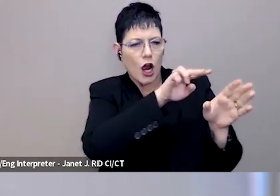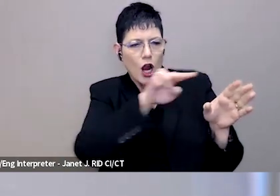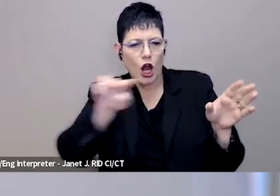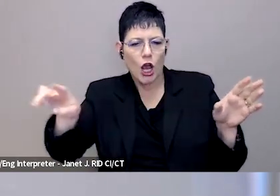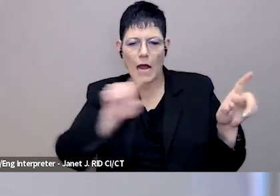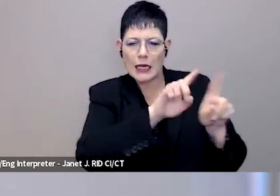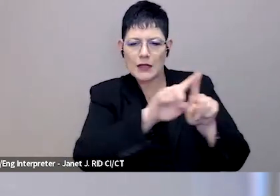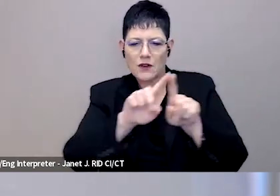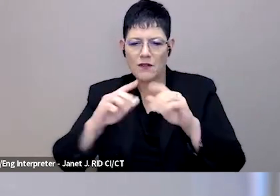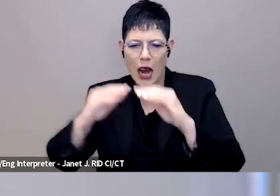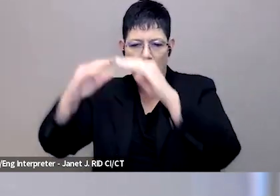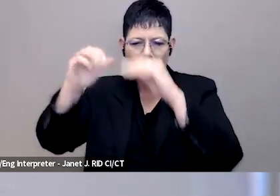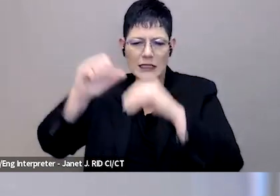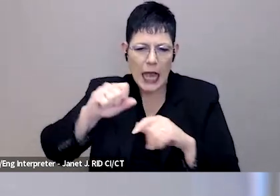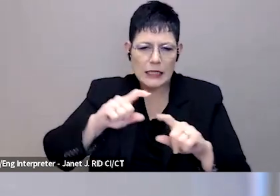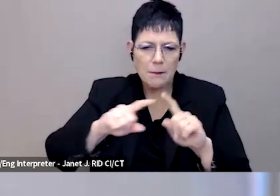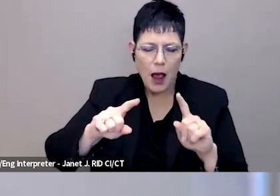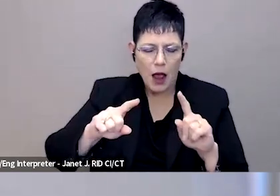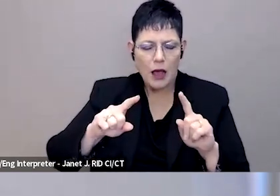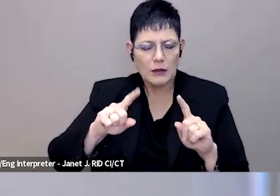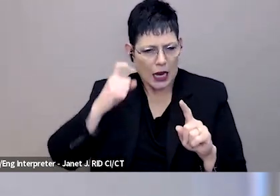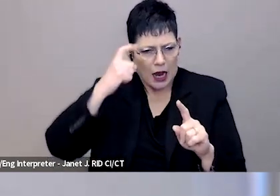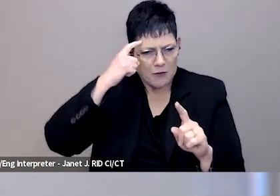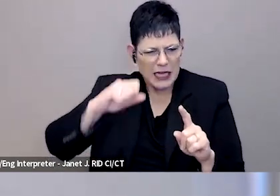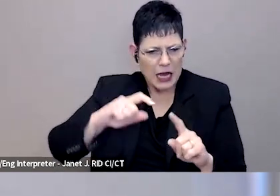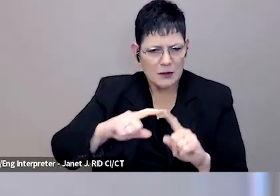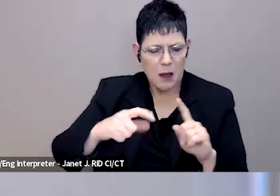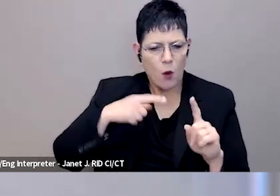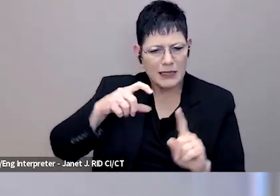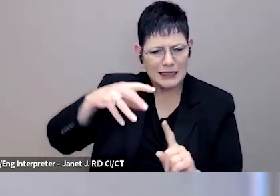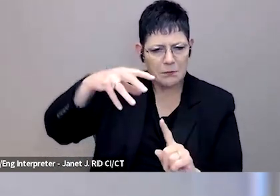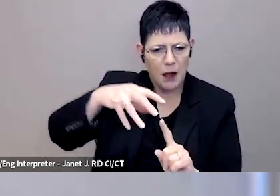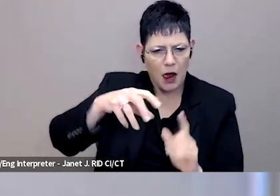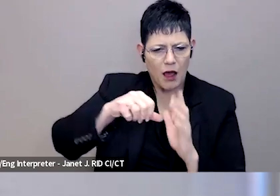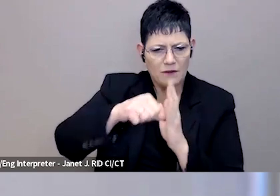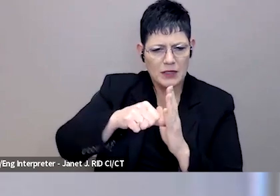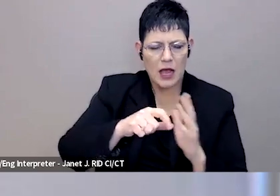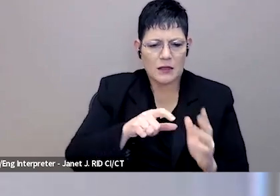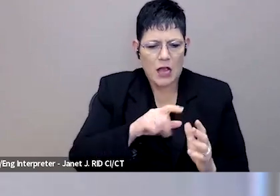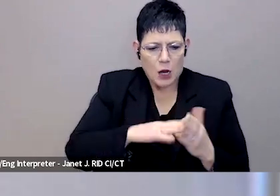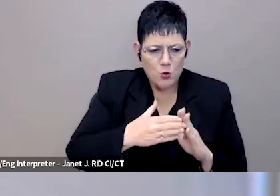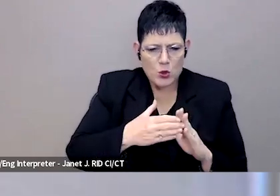of government, but also ensuring that we continue to have a spotlight on the community.